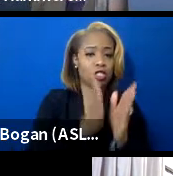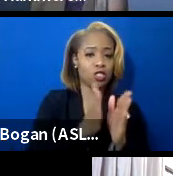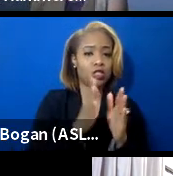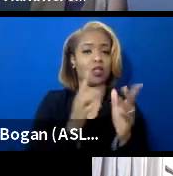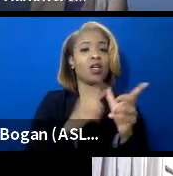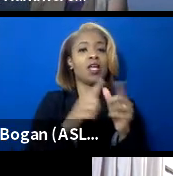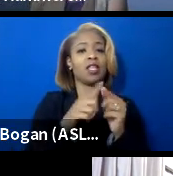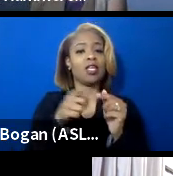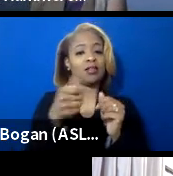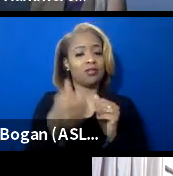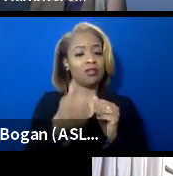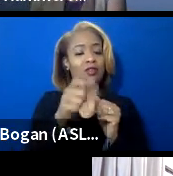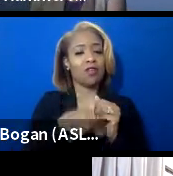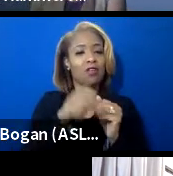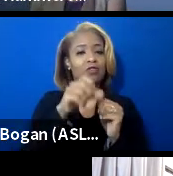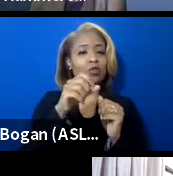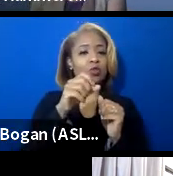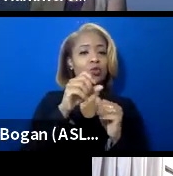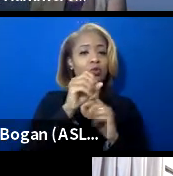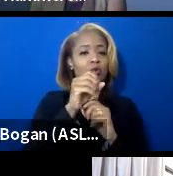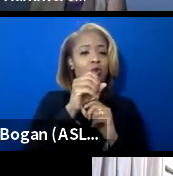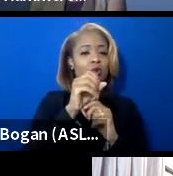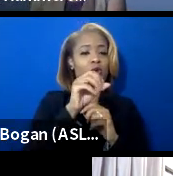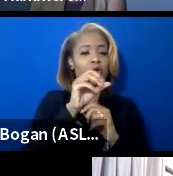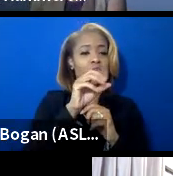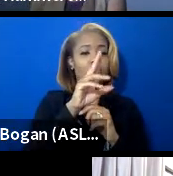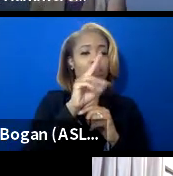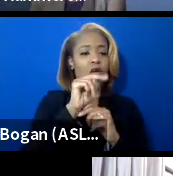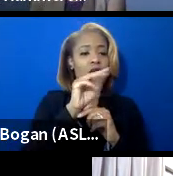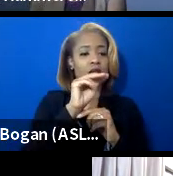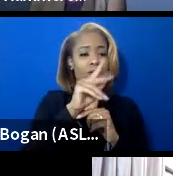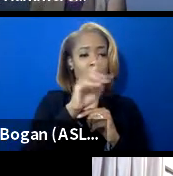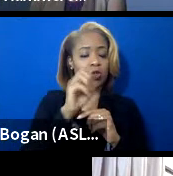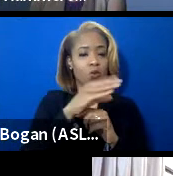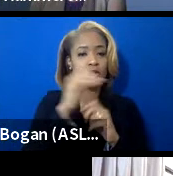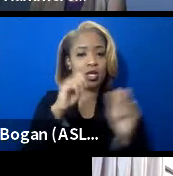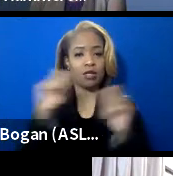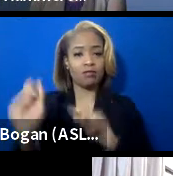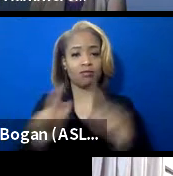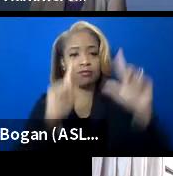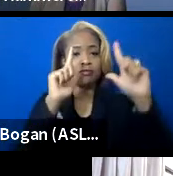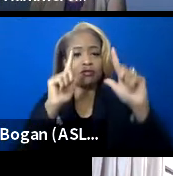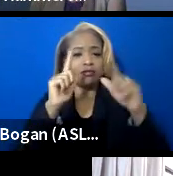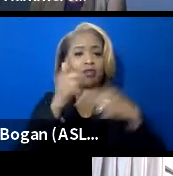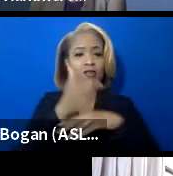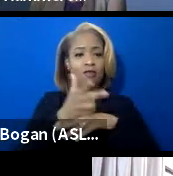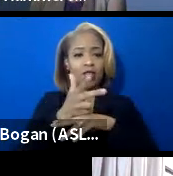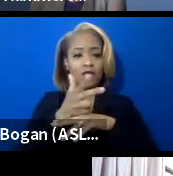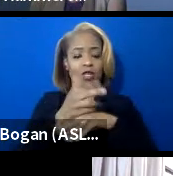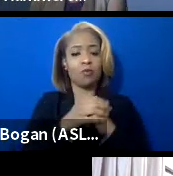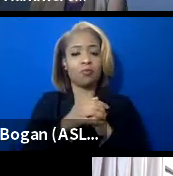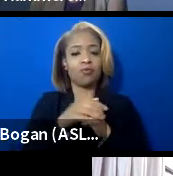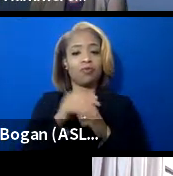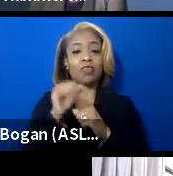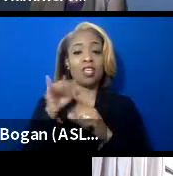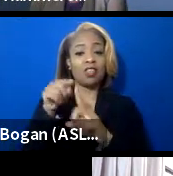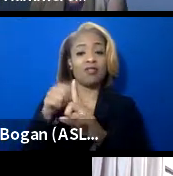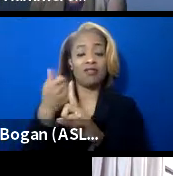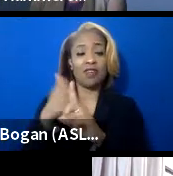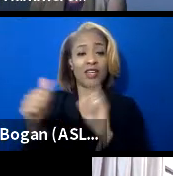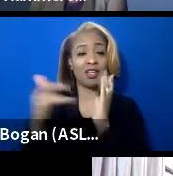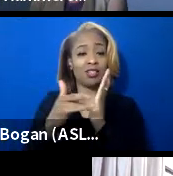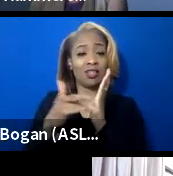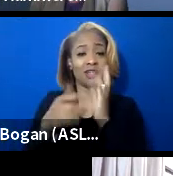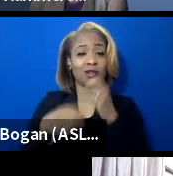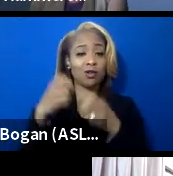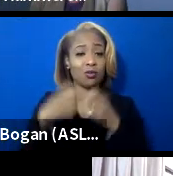turn your sound and video on before you make public comments to the commission. And if you experience technical